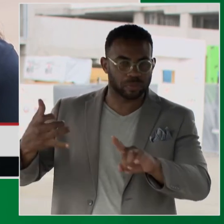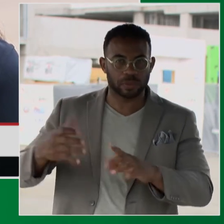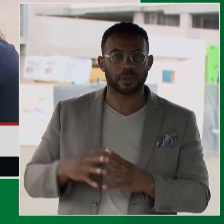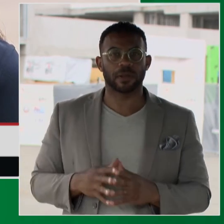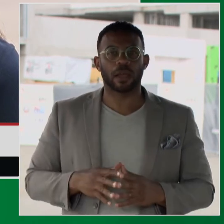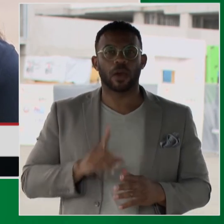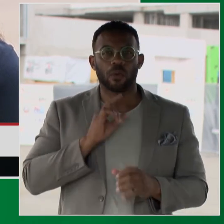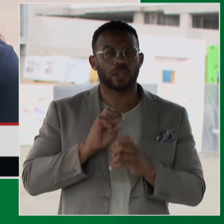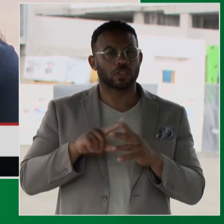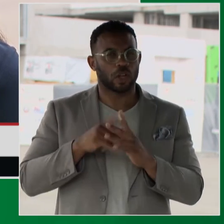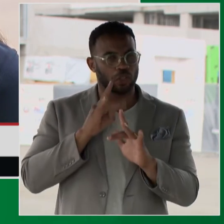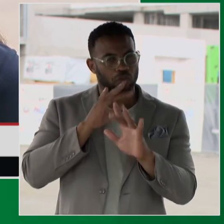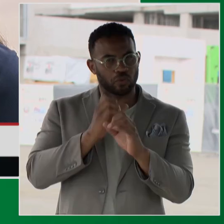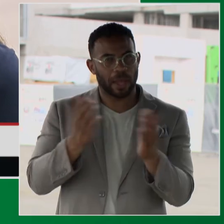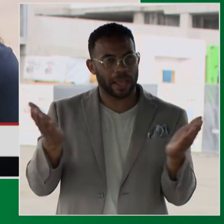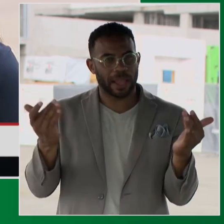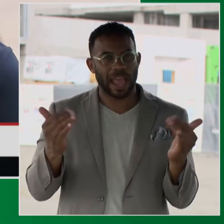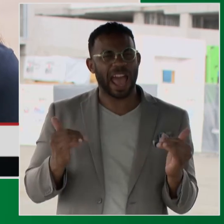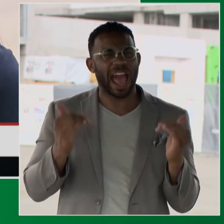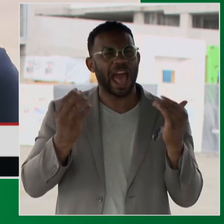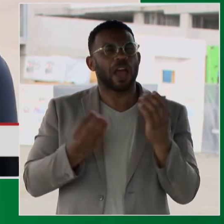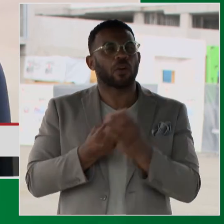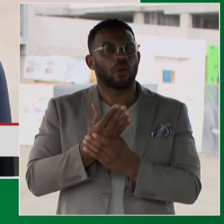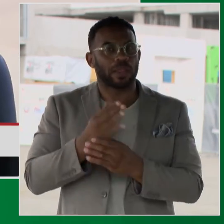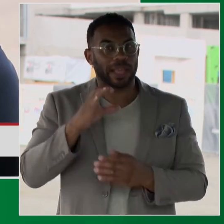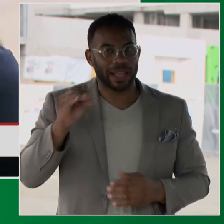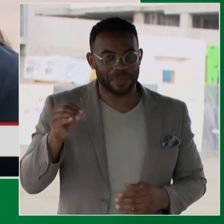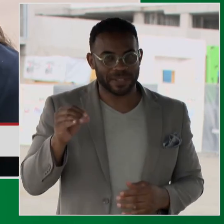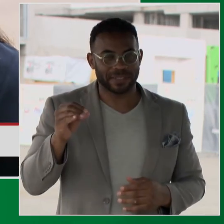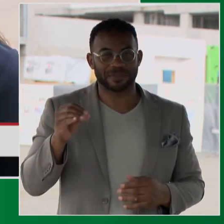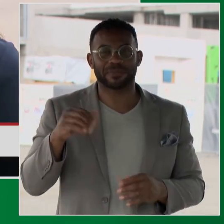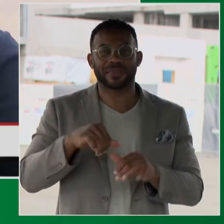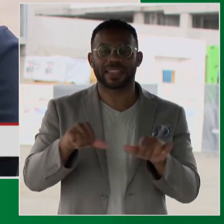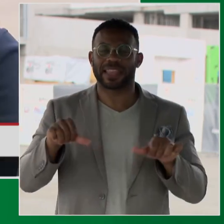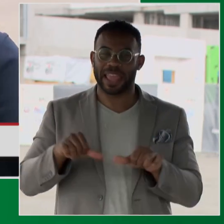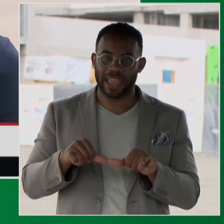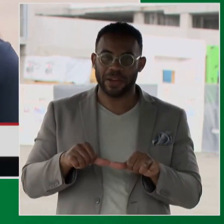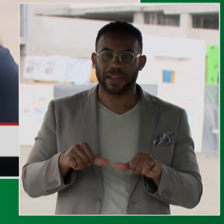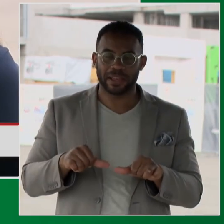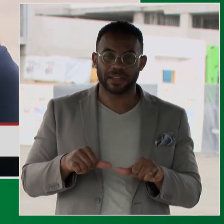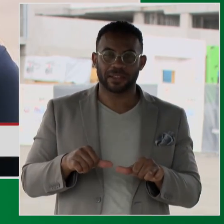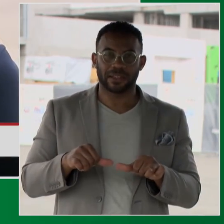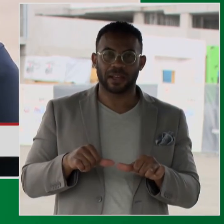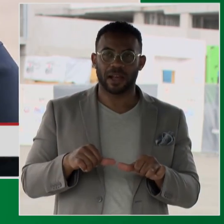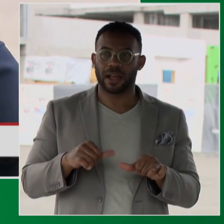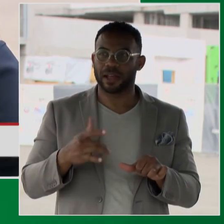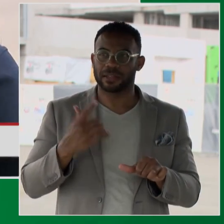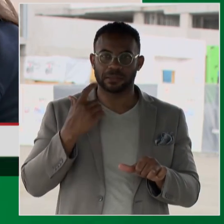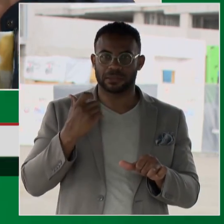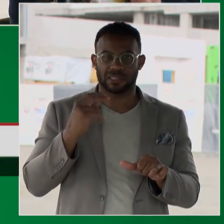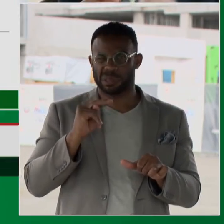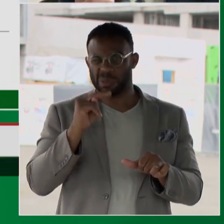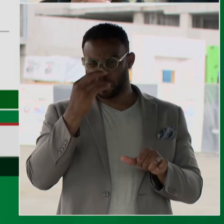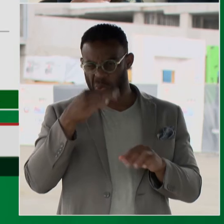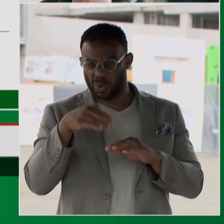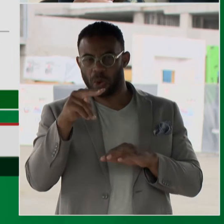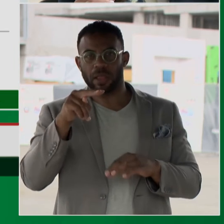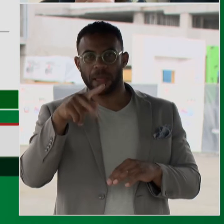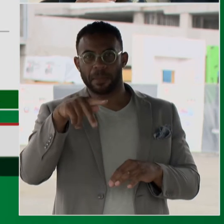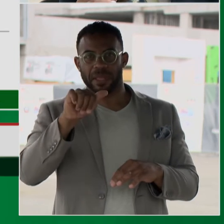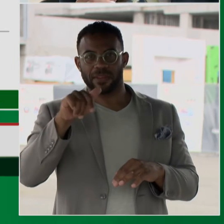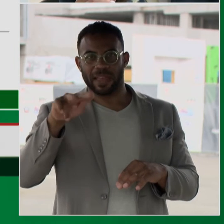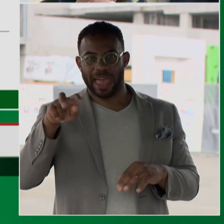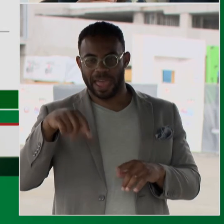and really starting to attract high growth companies in the area just north of Pennsylvania